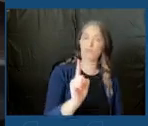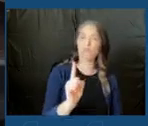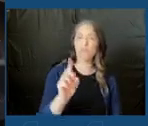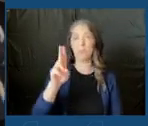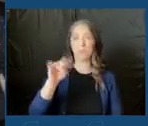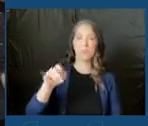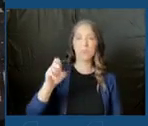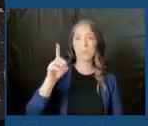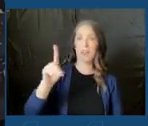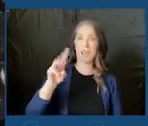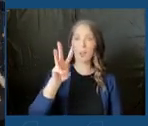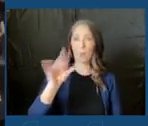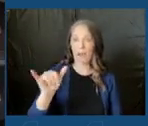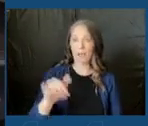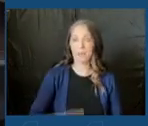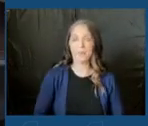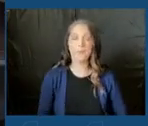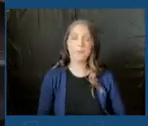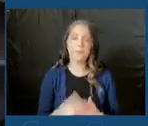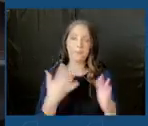Way.